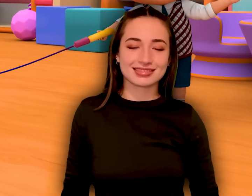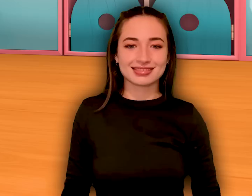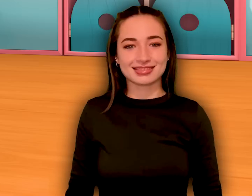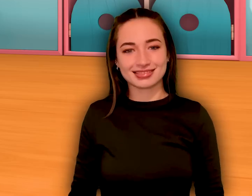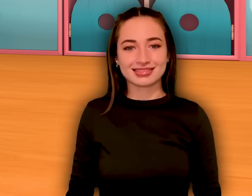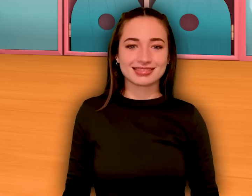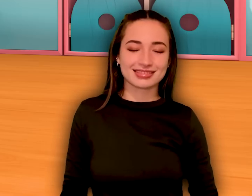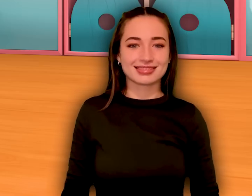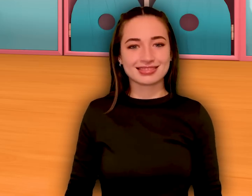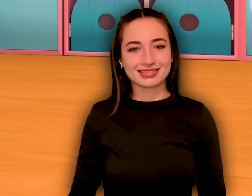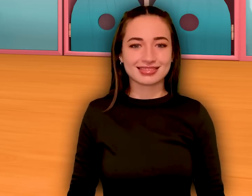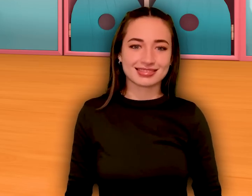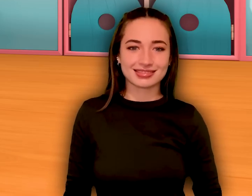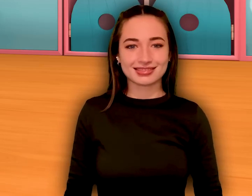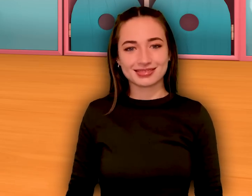dance